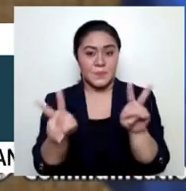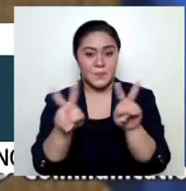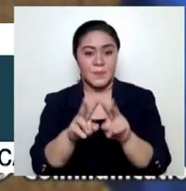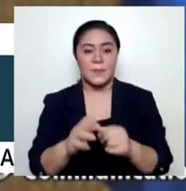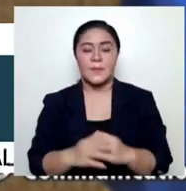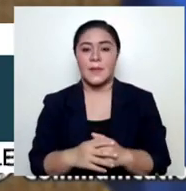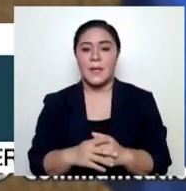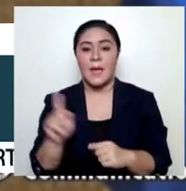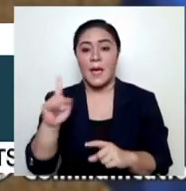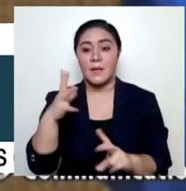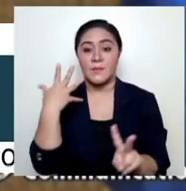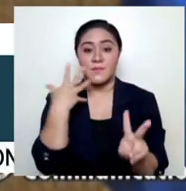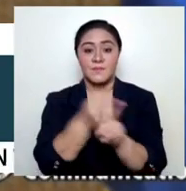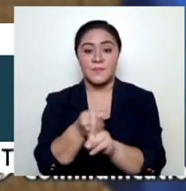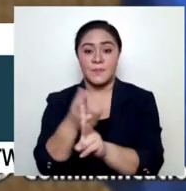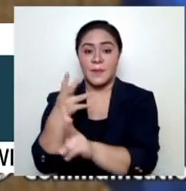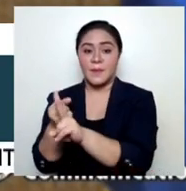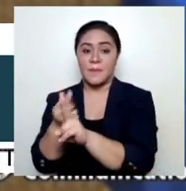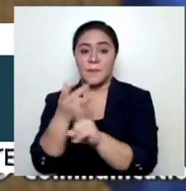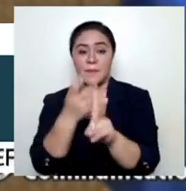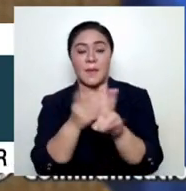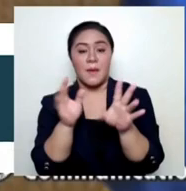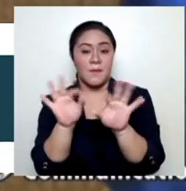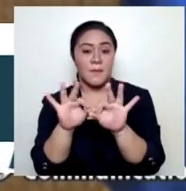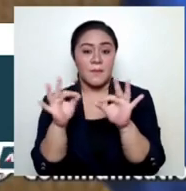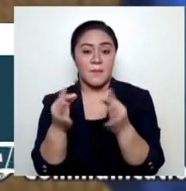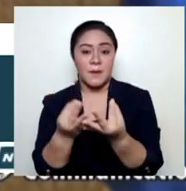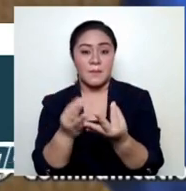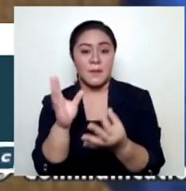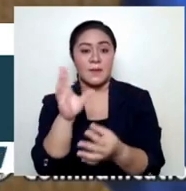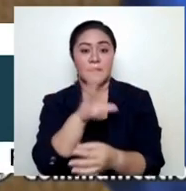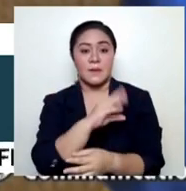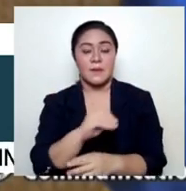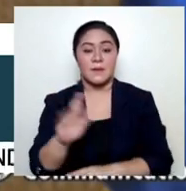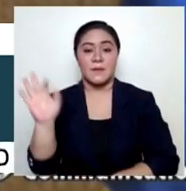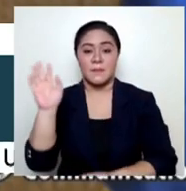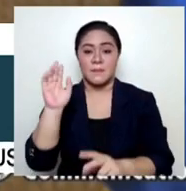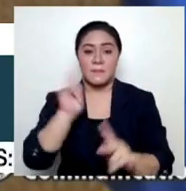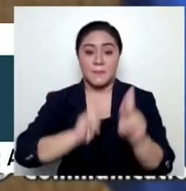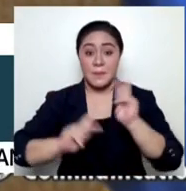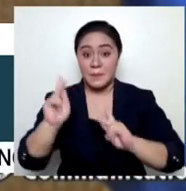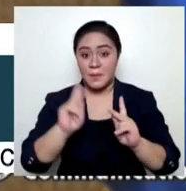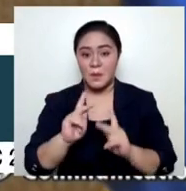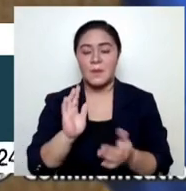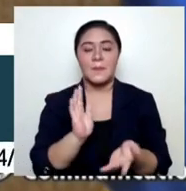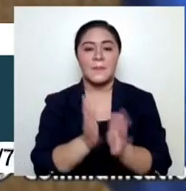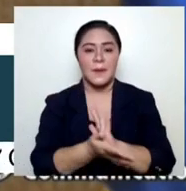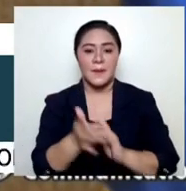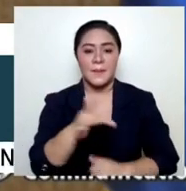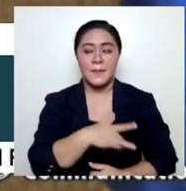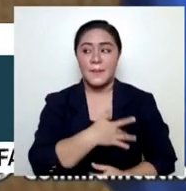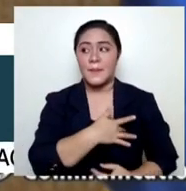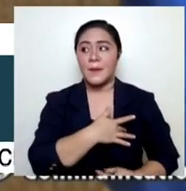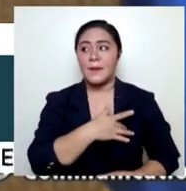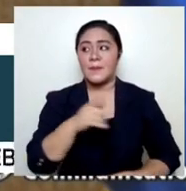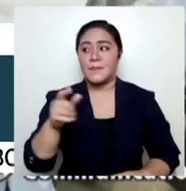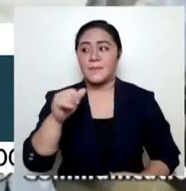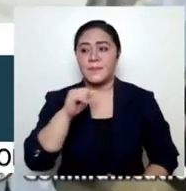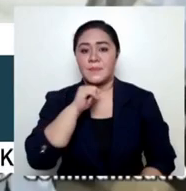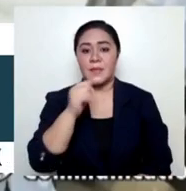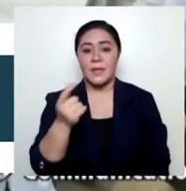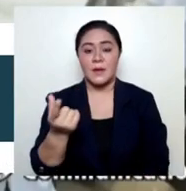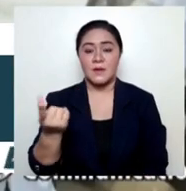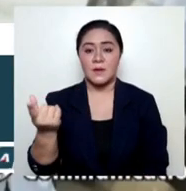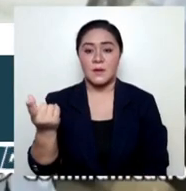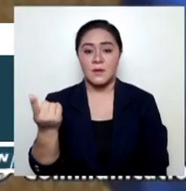impact sa pamilya pati sa tao. Eh, ang labas, hindi na natutulog yung mga sabongero